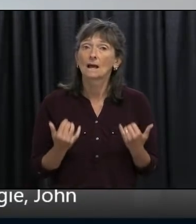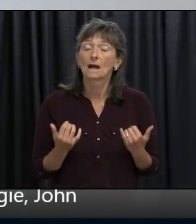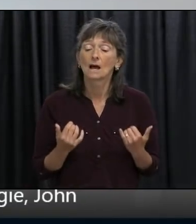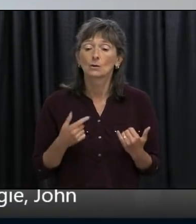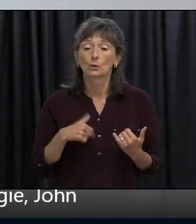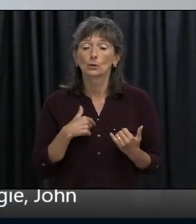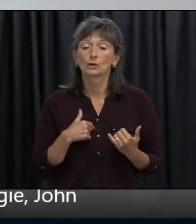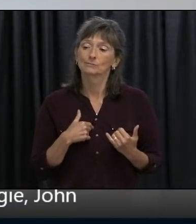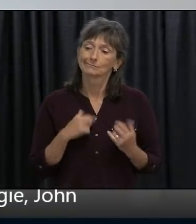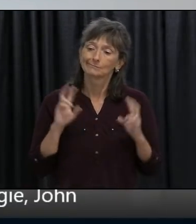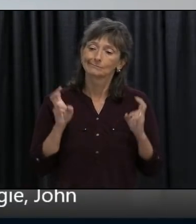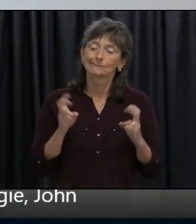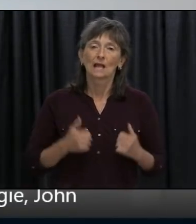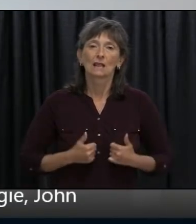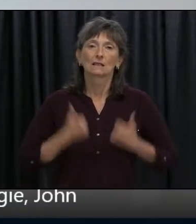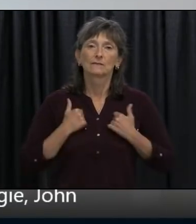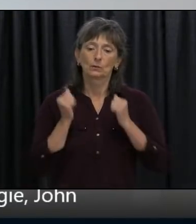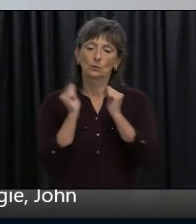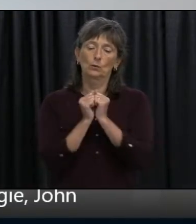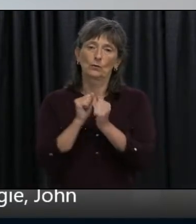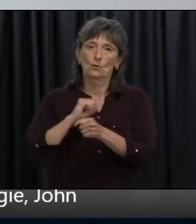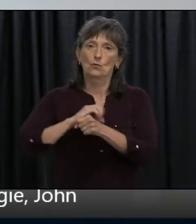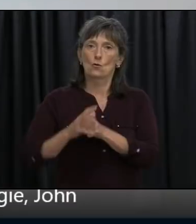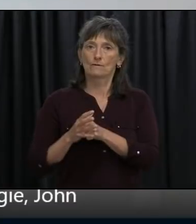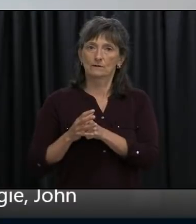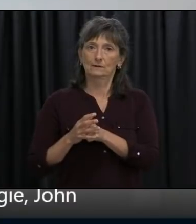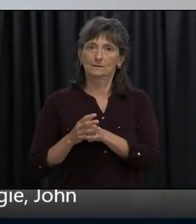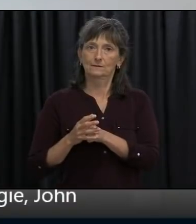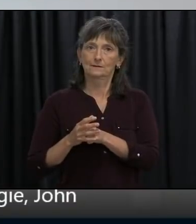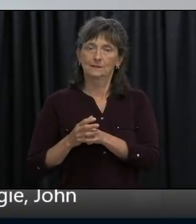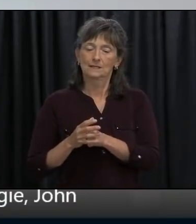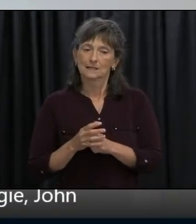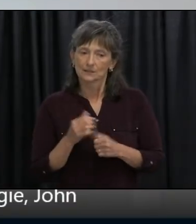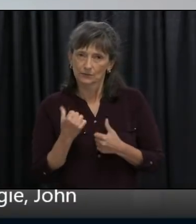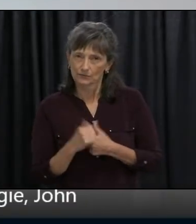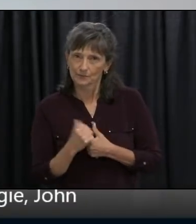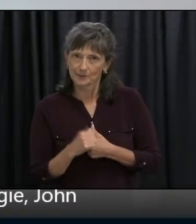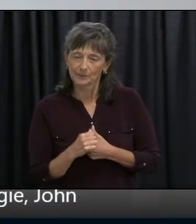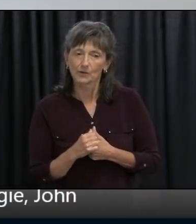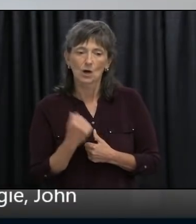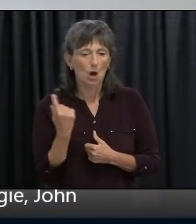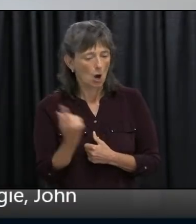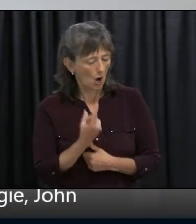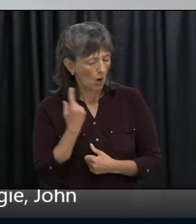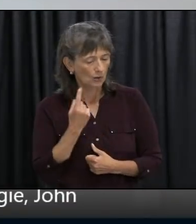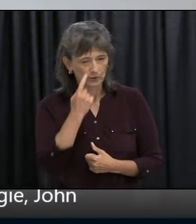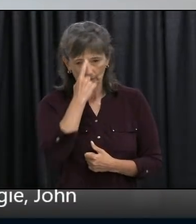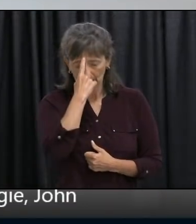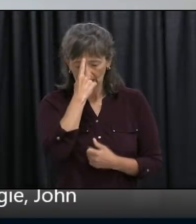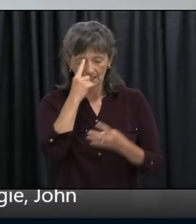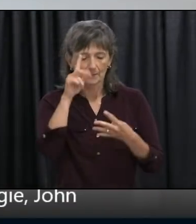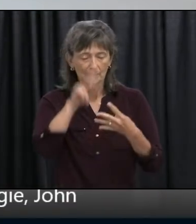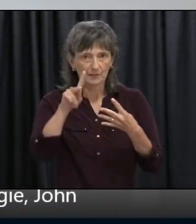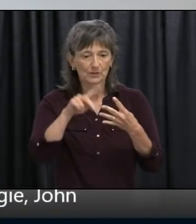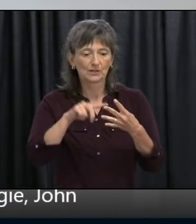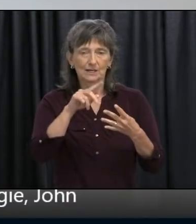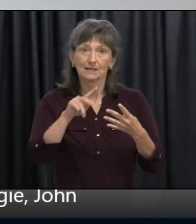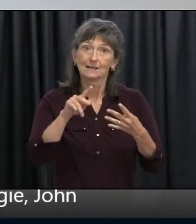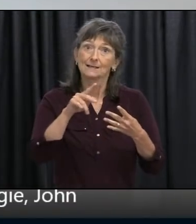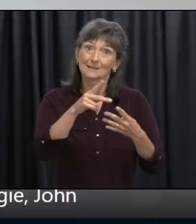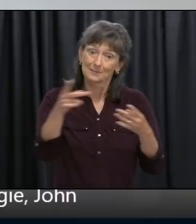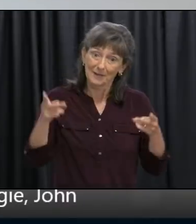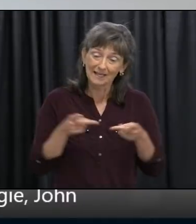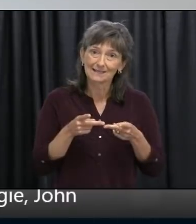are living with COVID. We have to bear in mind Dr. Fitzgerald's mantra of people, space, time and